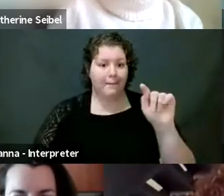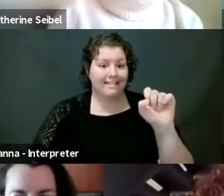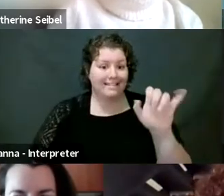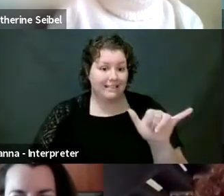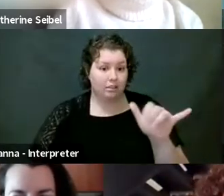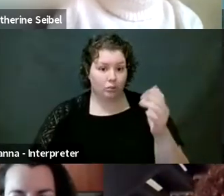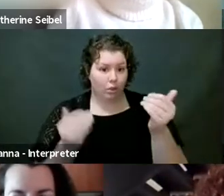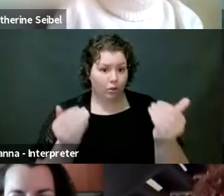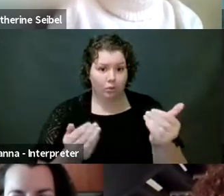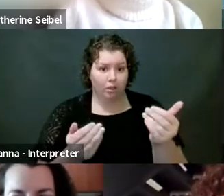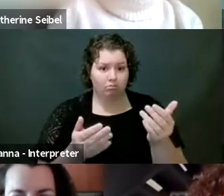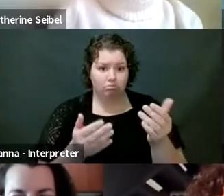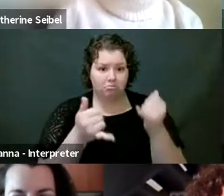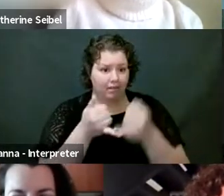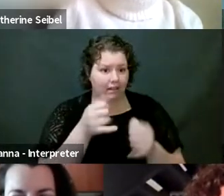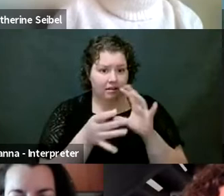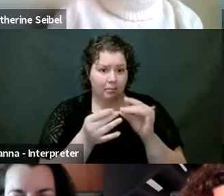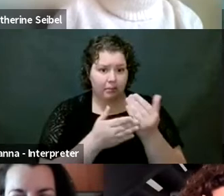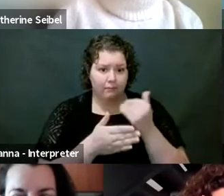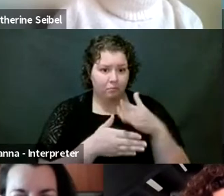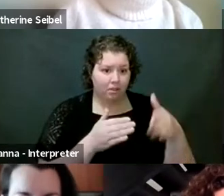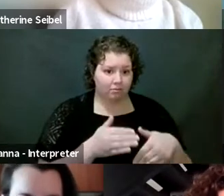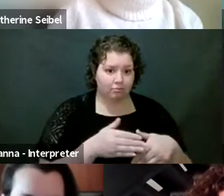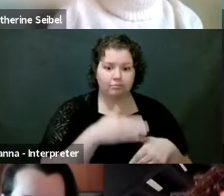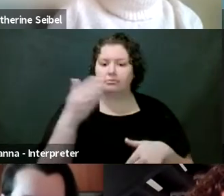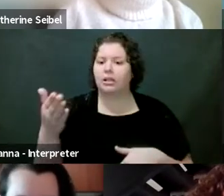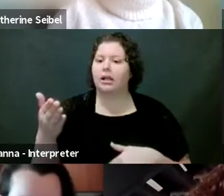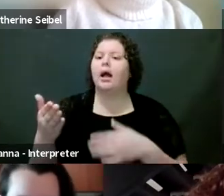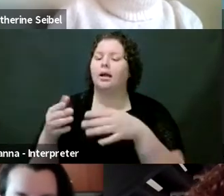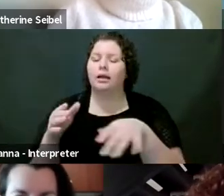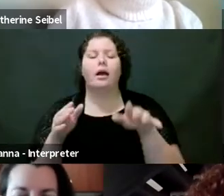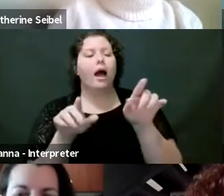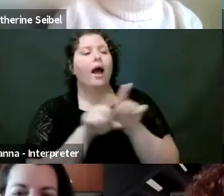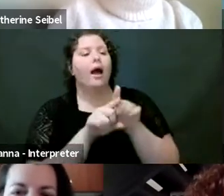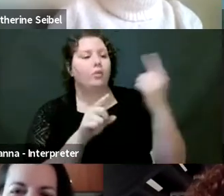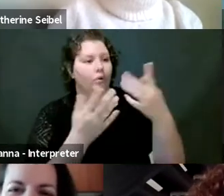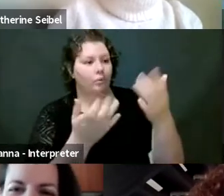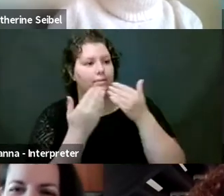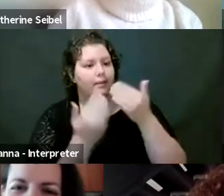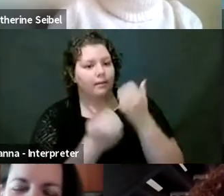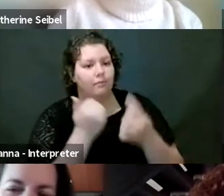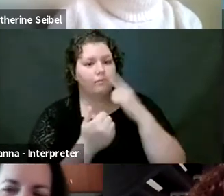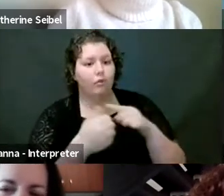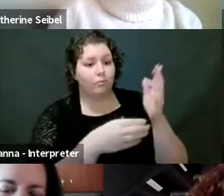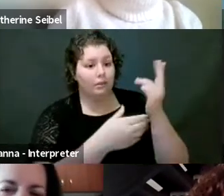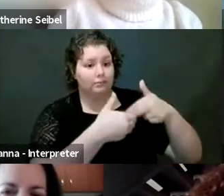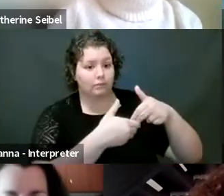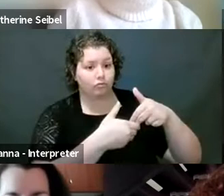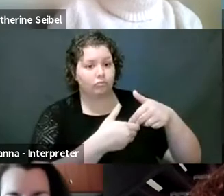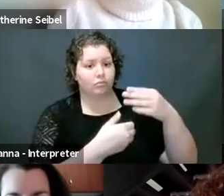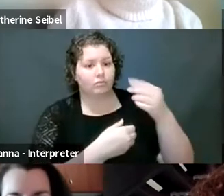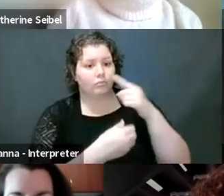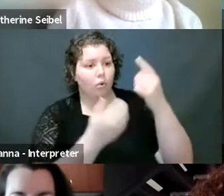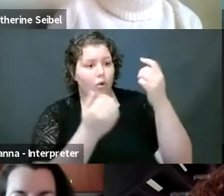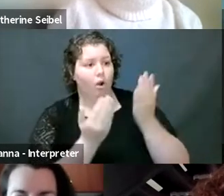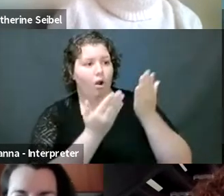we say goodbye? Just as always, I want to thank everyone for participation and for